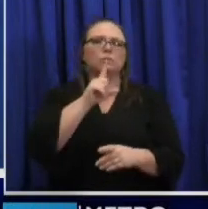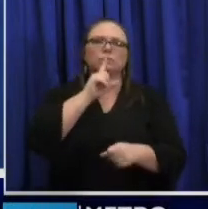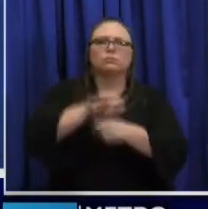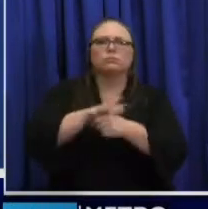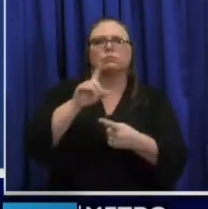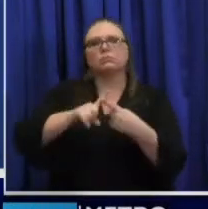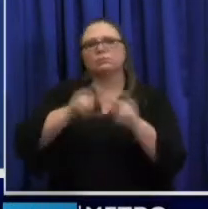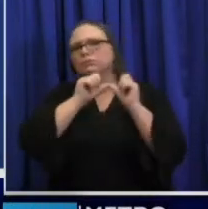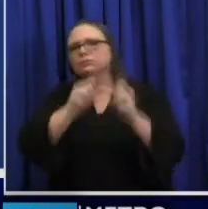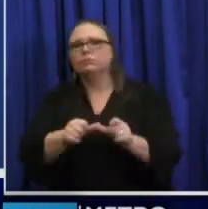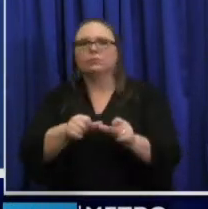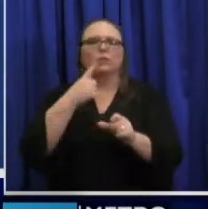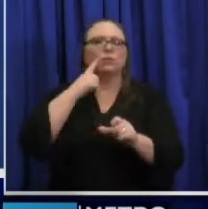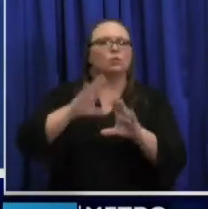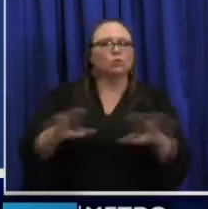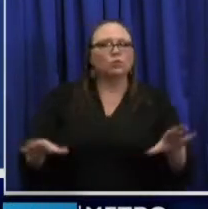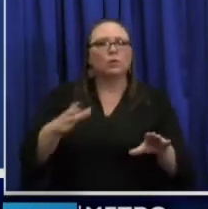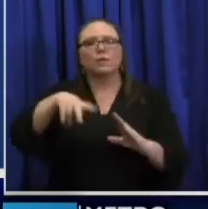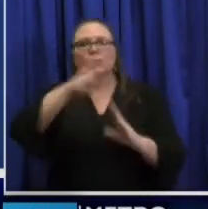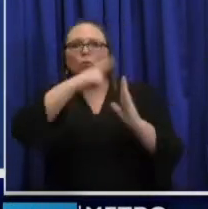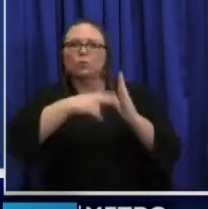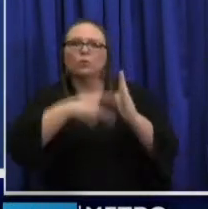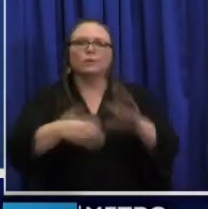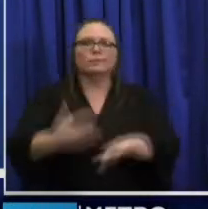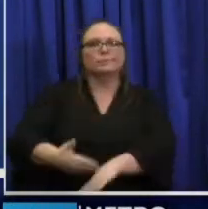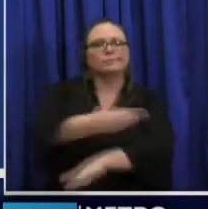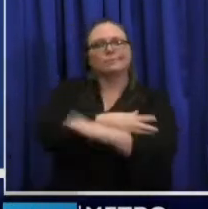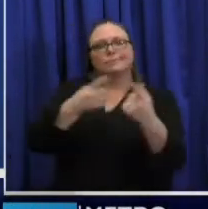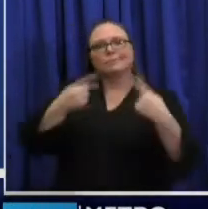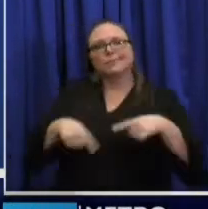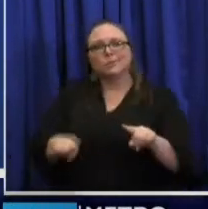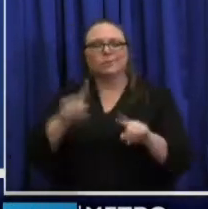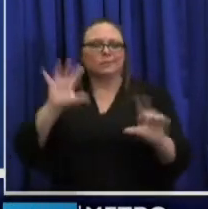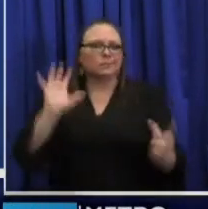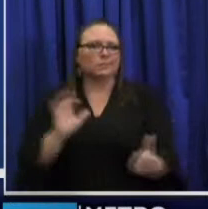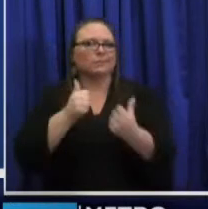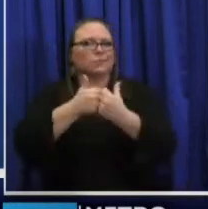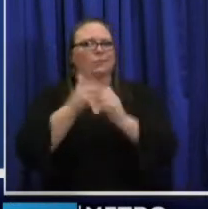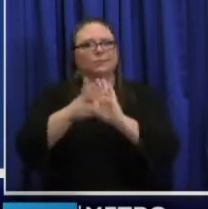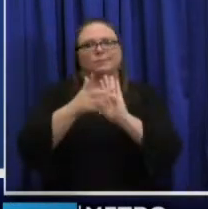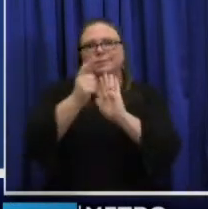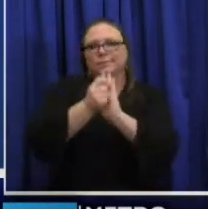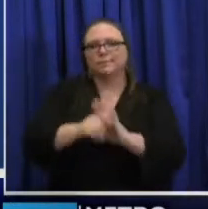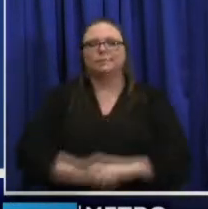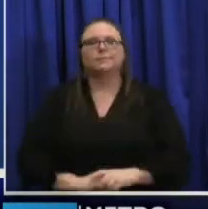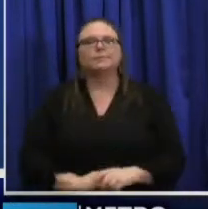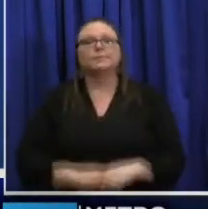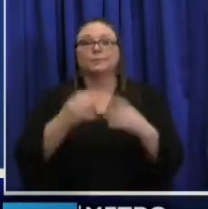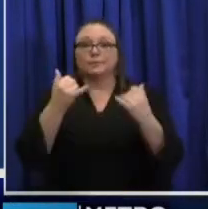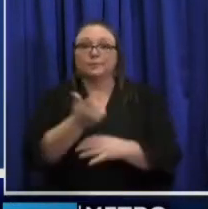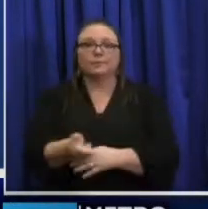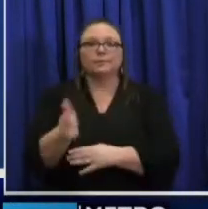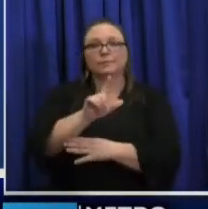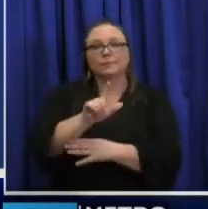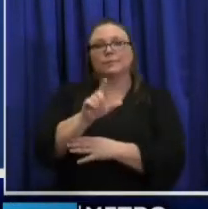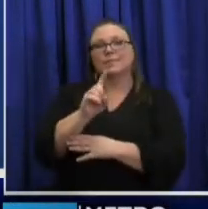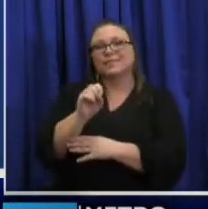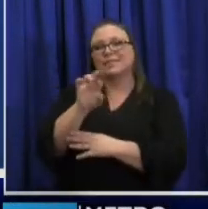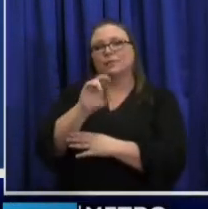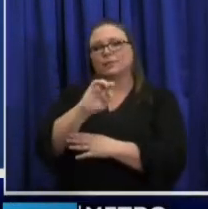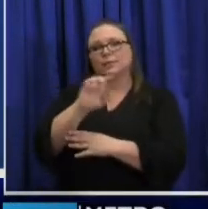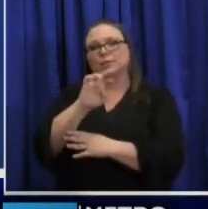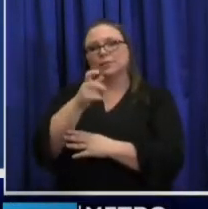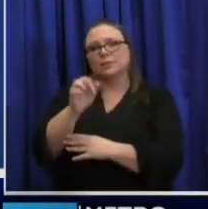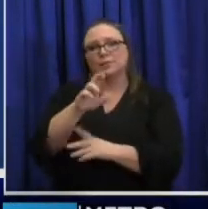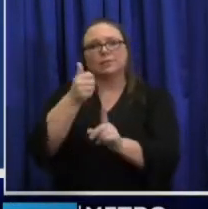our children and their reading enrichment during this challenging time. Now I'll turn it over to Dr. Alex Johanger,